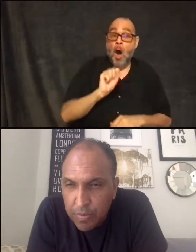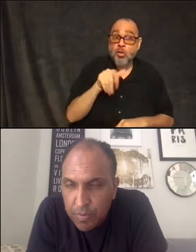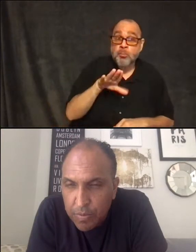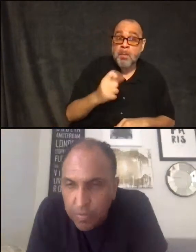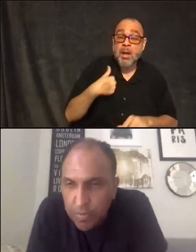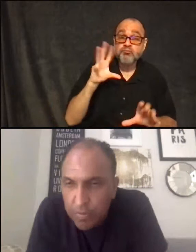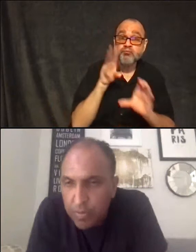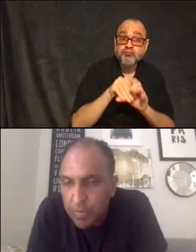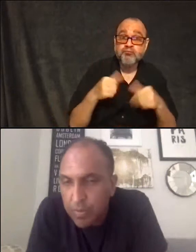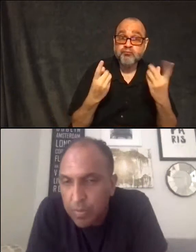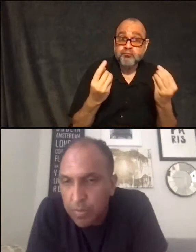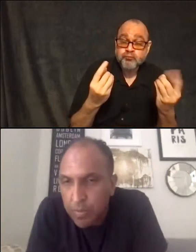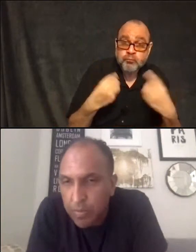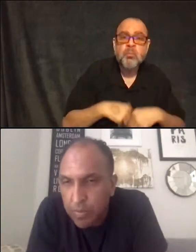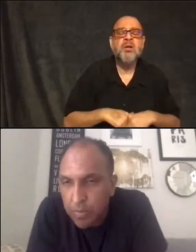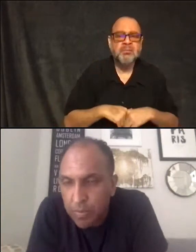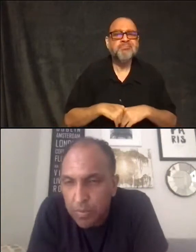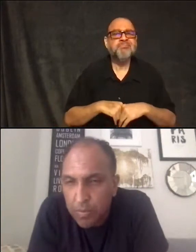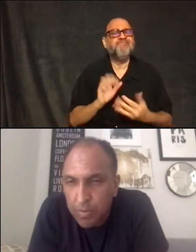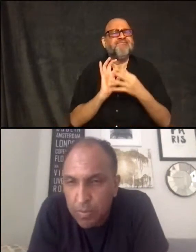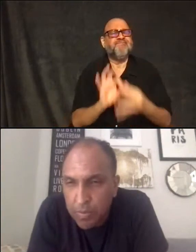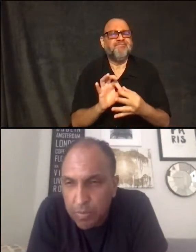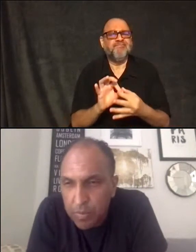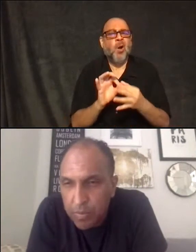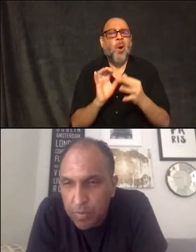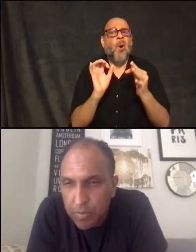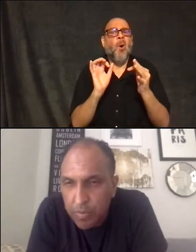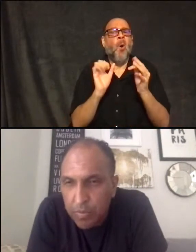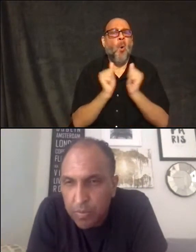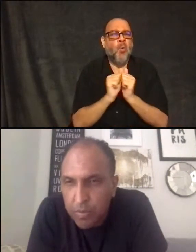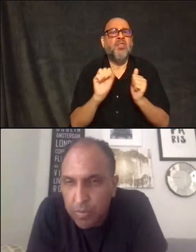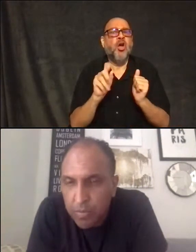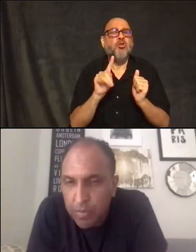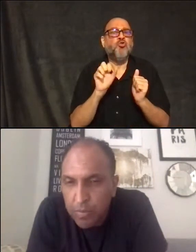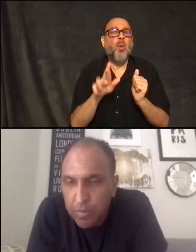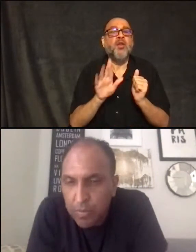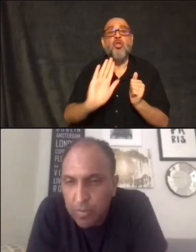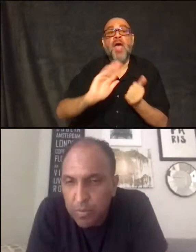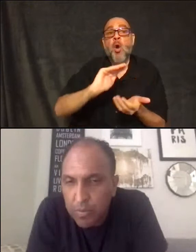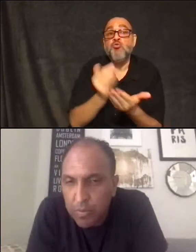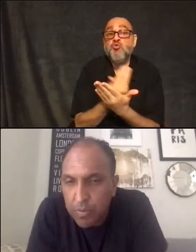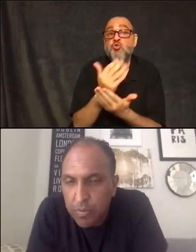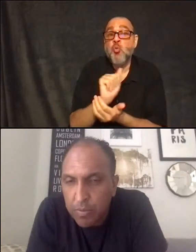the new features and functions. When the new app, a new version of the Twitter app comes out, I highlight what the new features are on